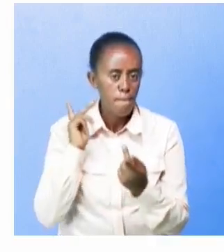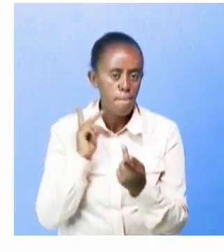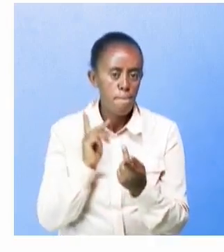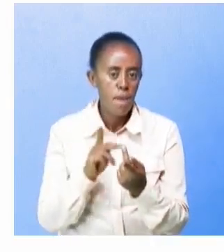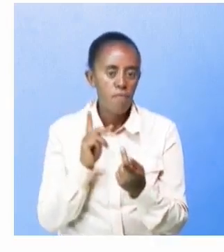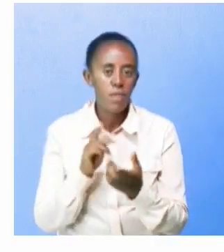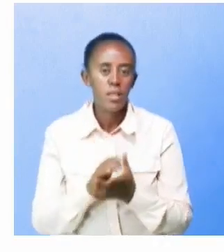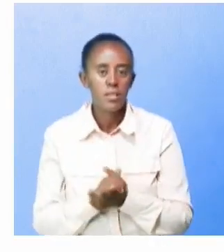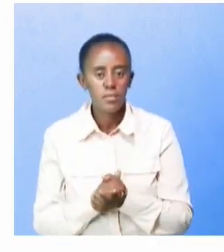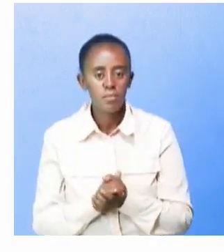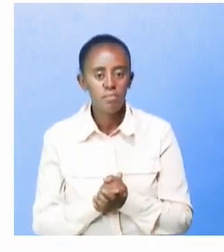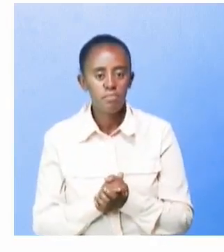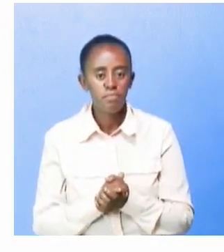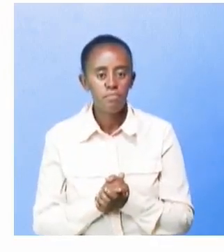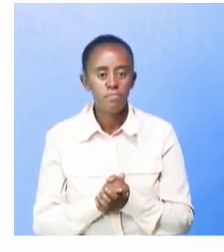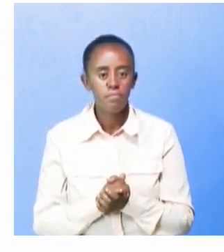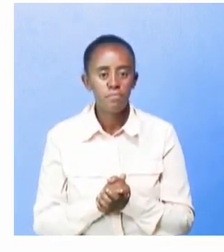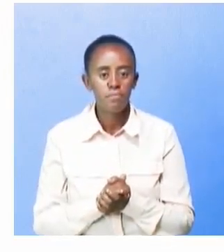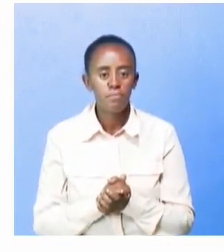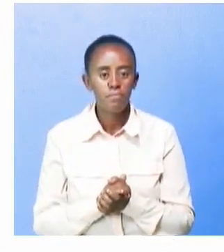perfect